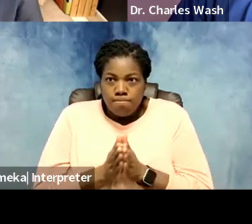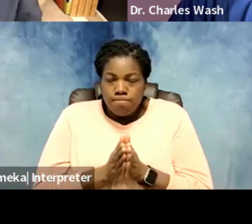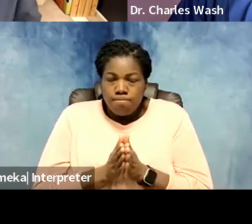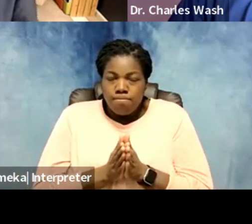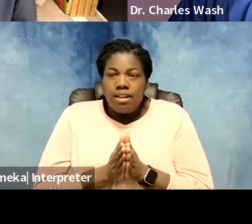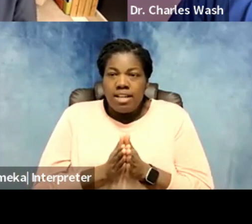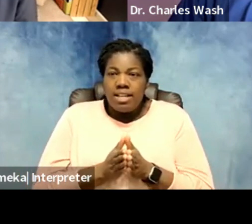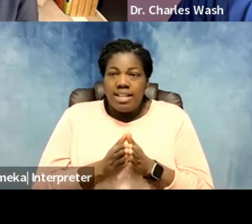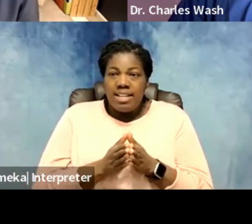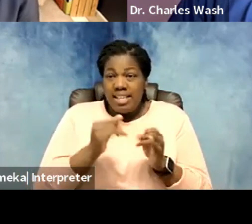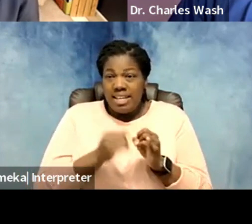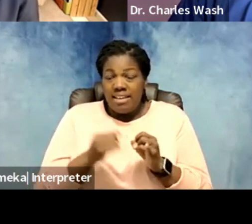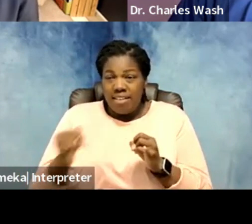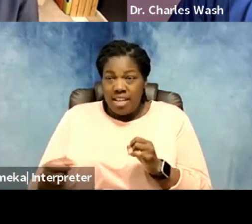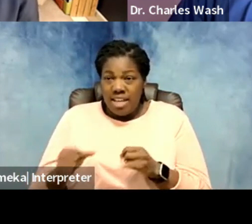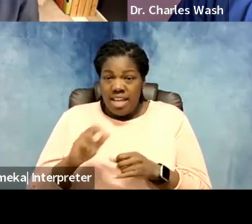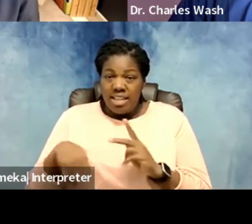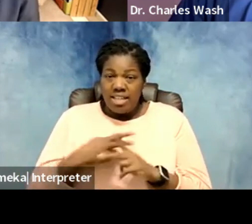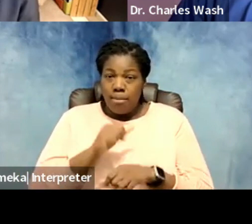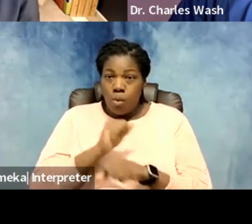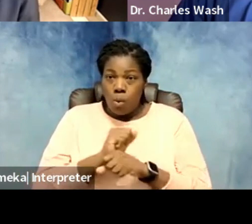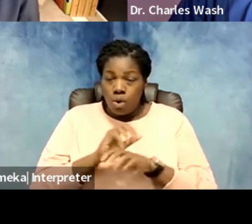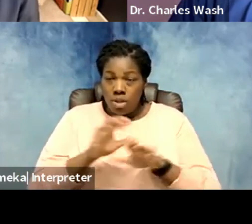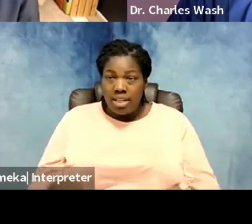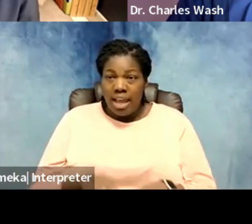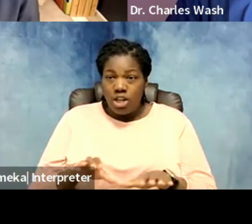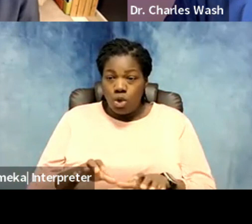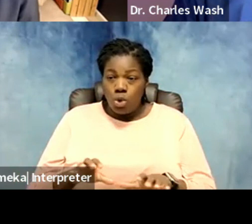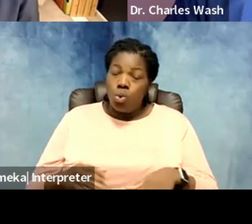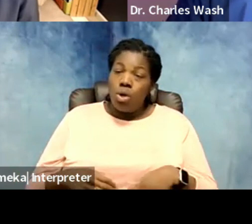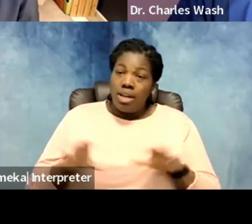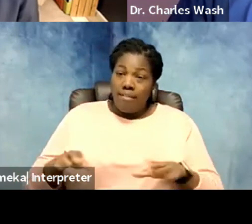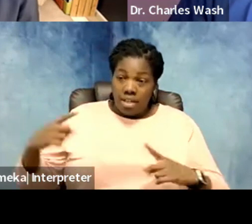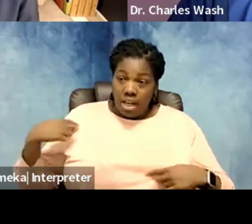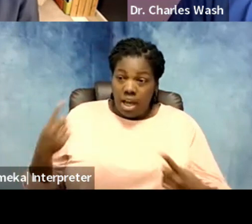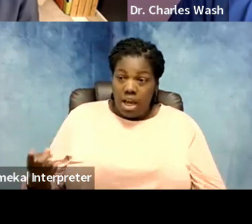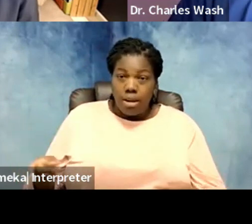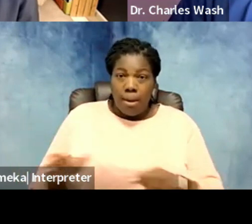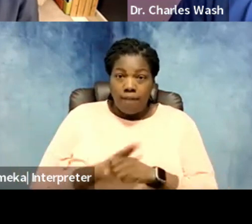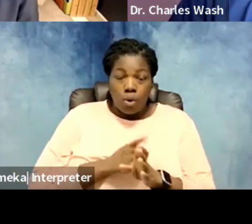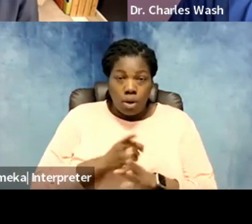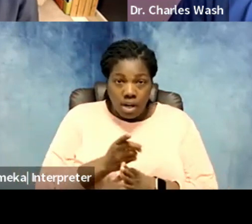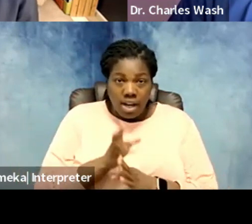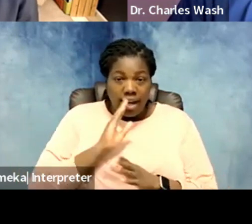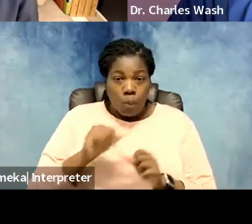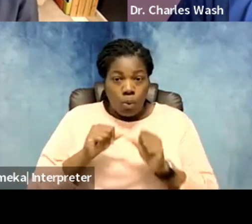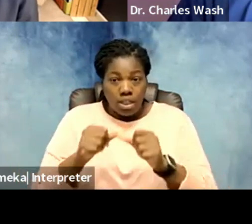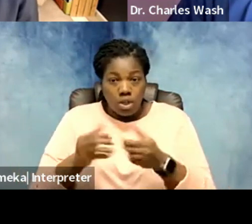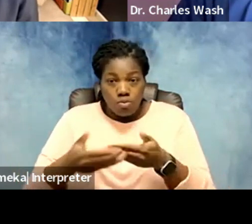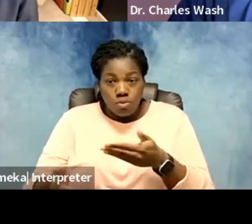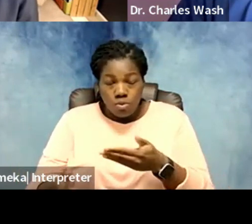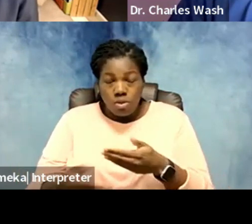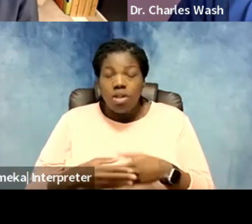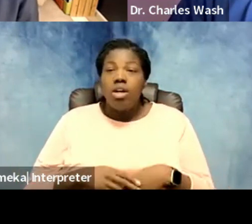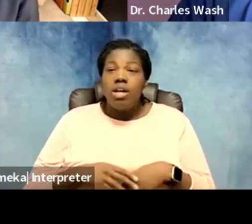as an individual, and the work that I do and the work that I've done over the course of my career and the work that I'll continue to do. And that's